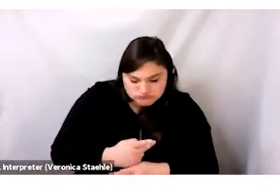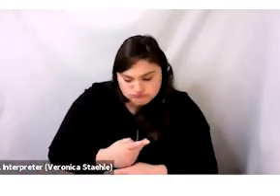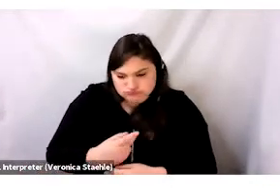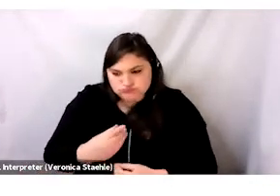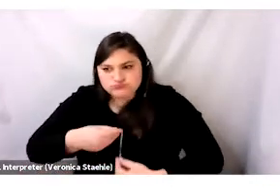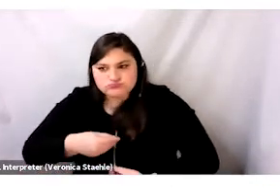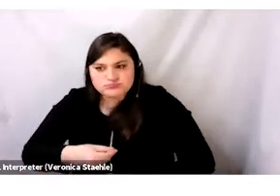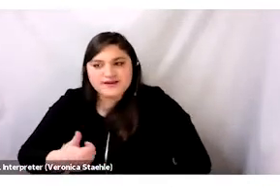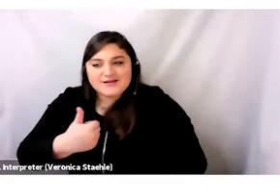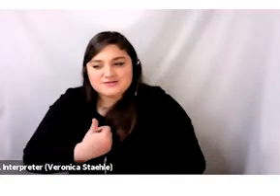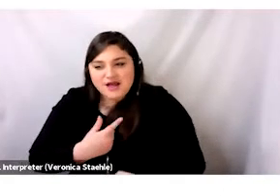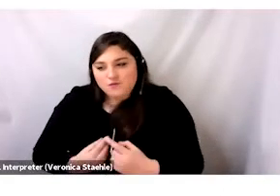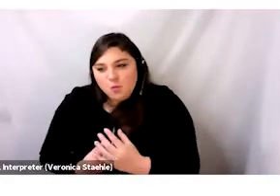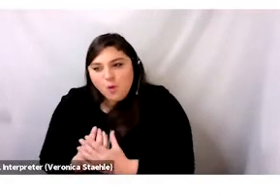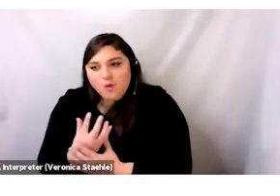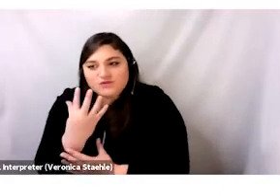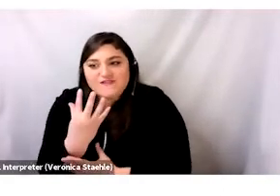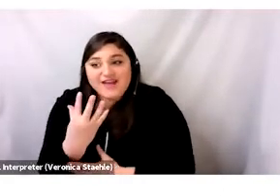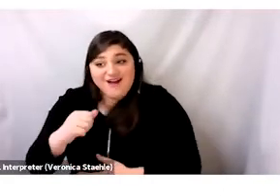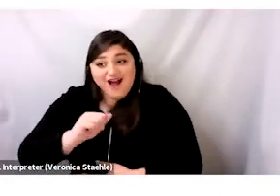beauty, joy, and justice in the world.